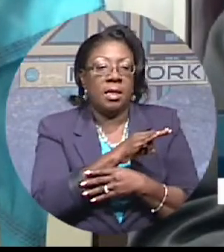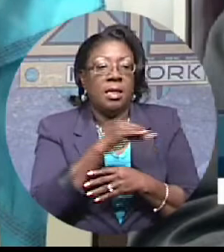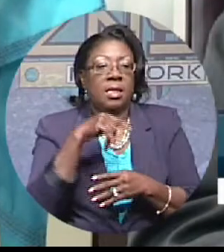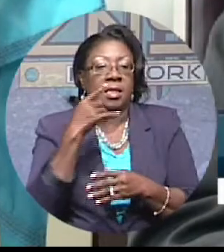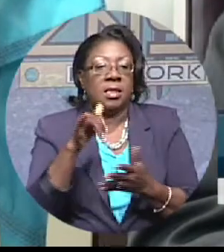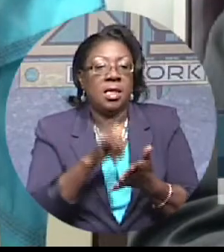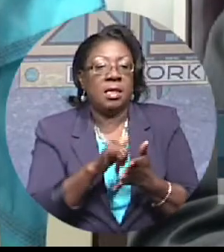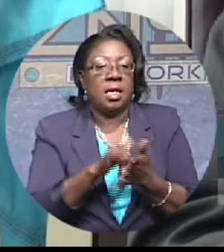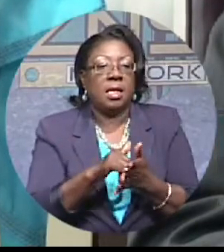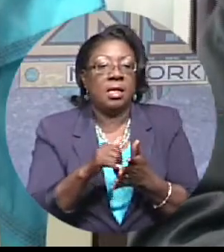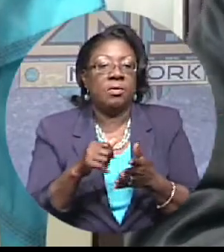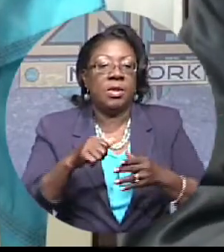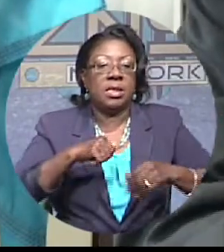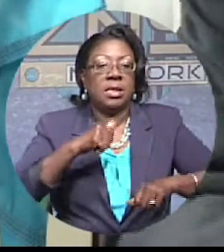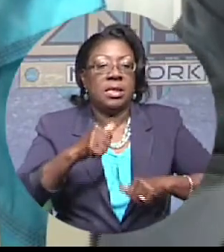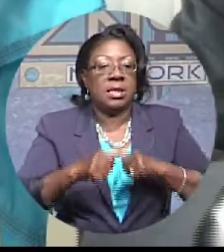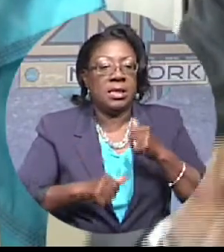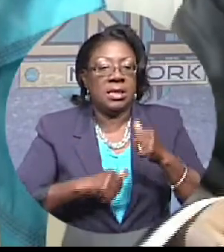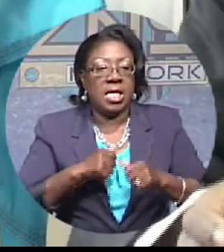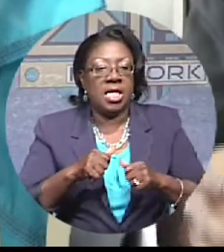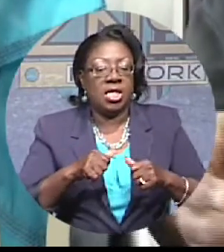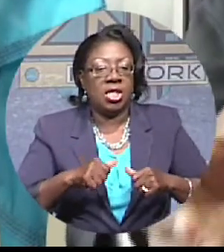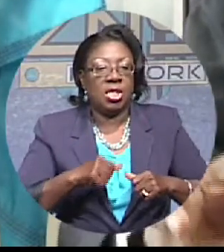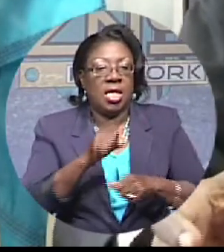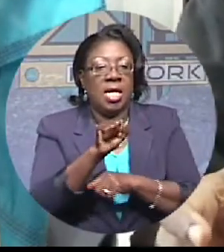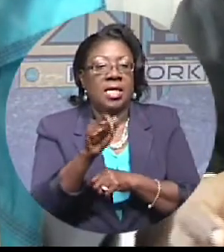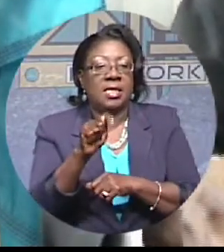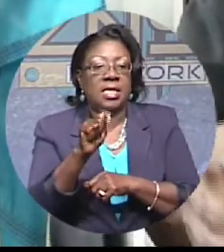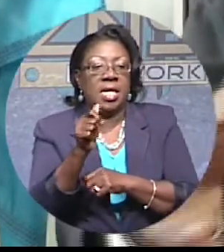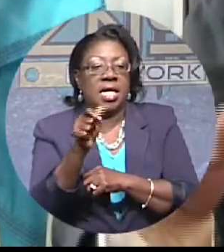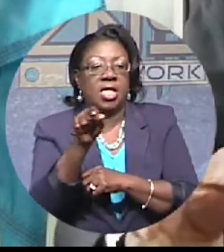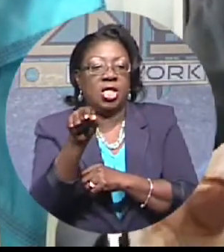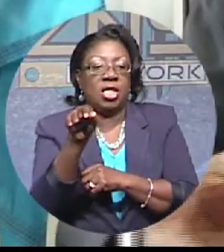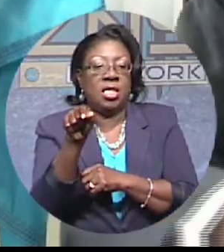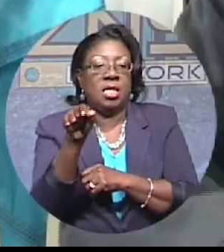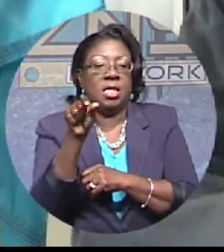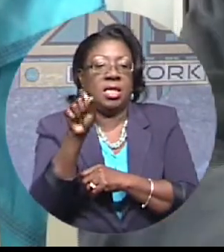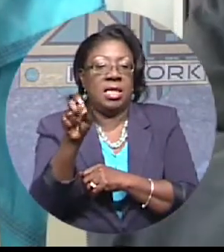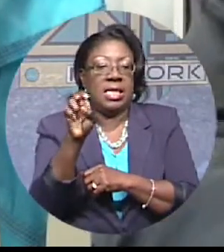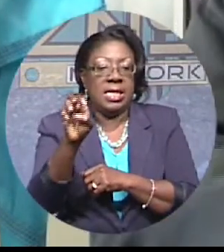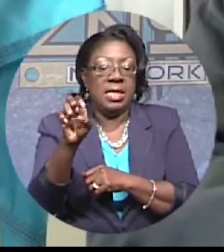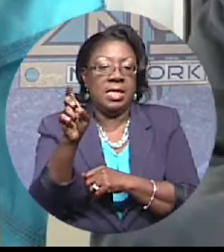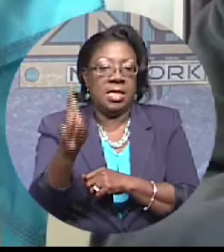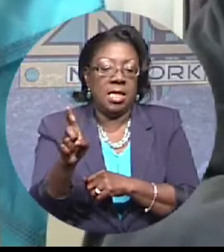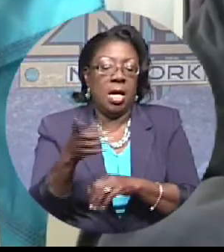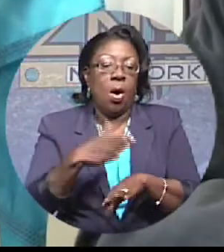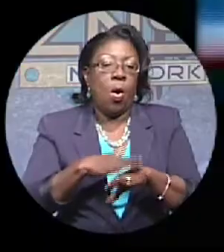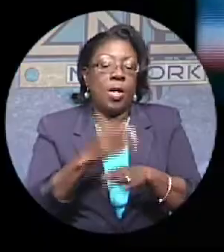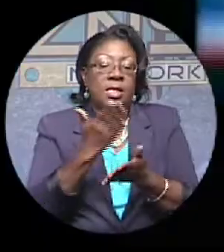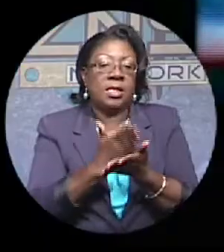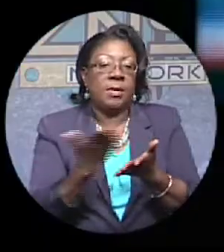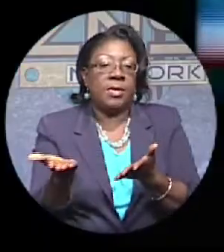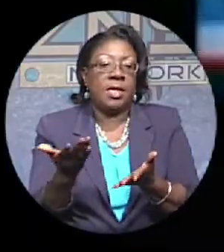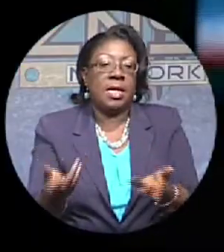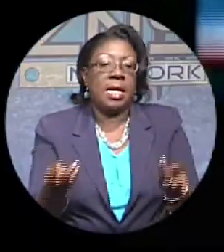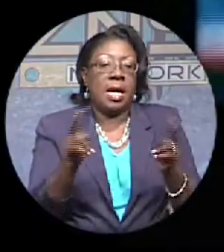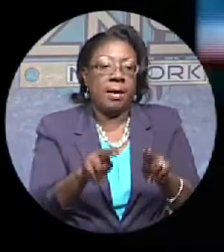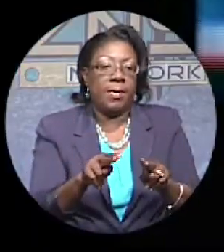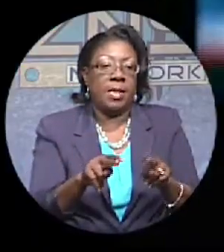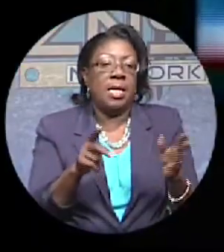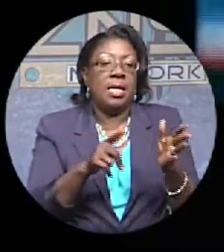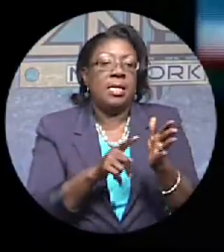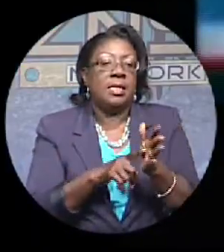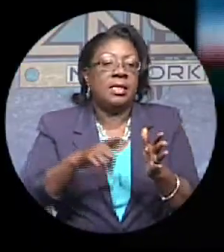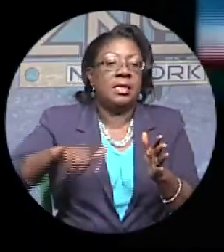was staged, right? They claim it was staged on something that happened, but we know now it's a fake. This is the